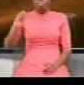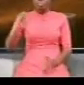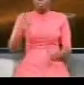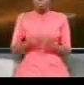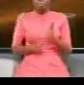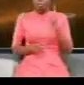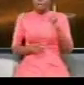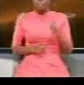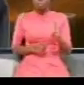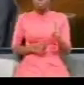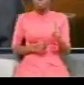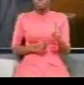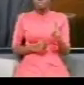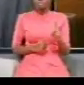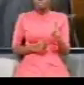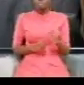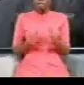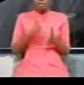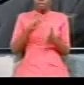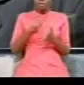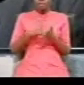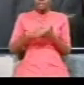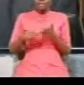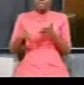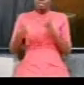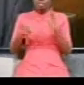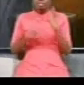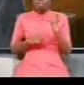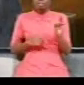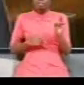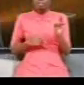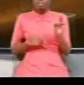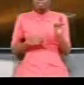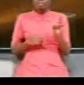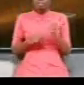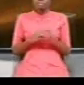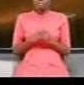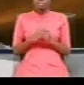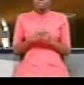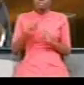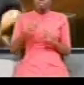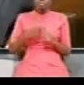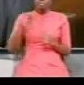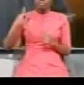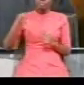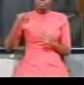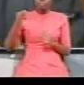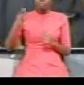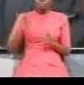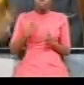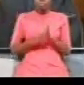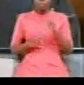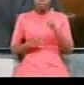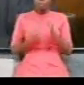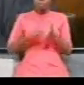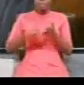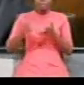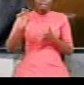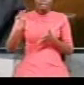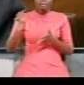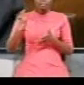chapter 1, verse 7. 1 John chapter 1,